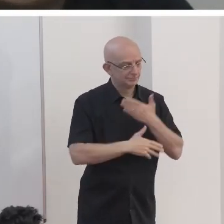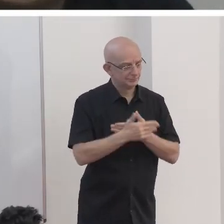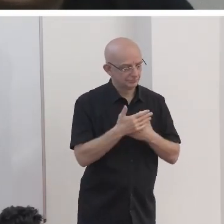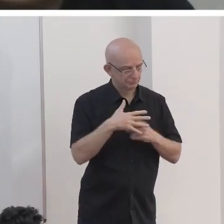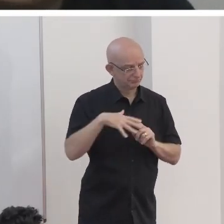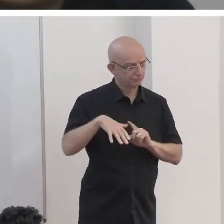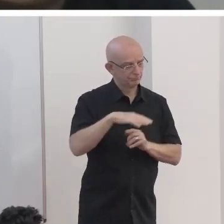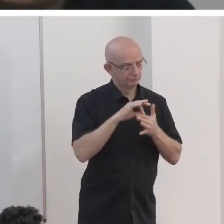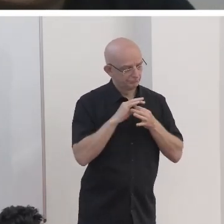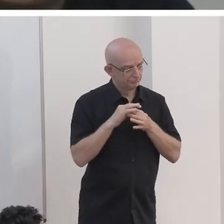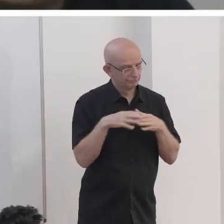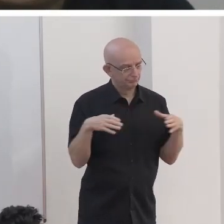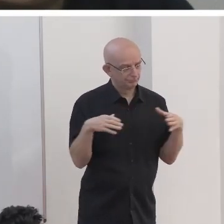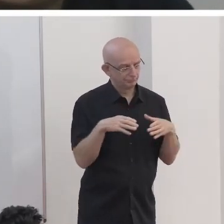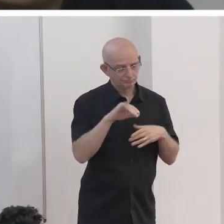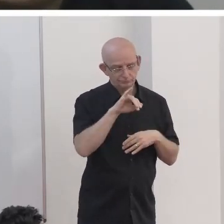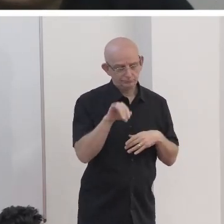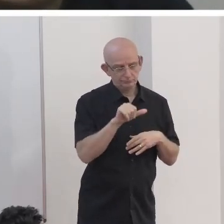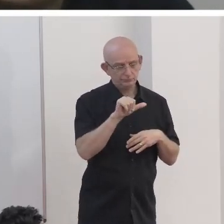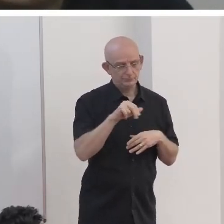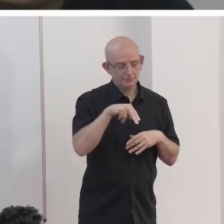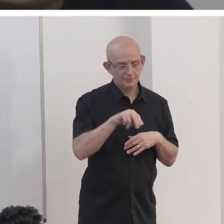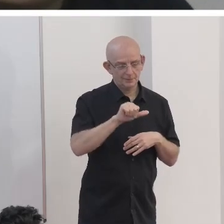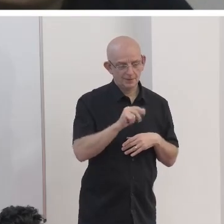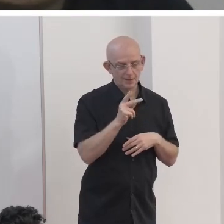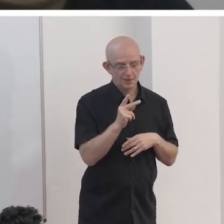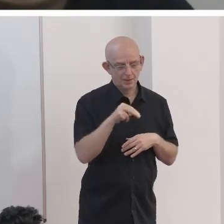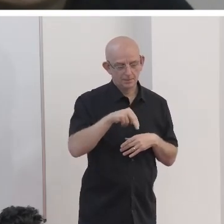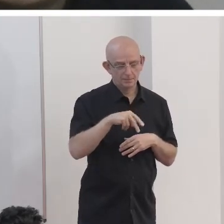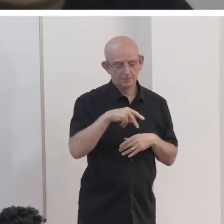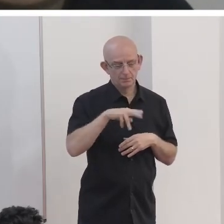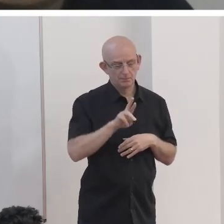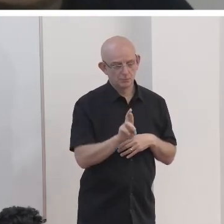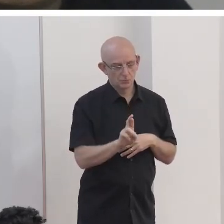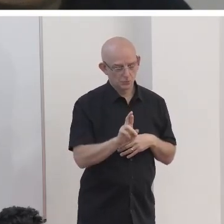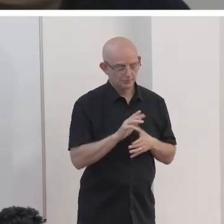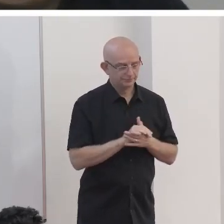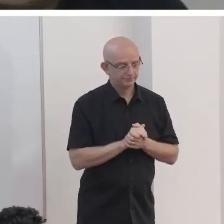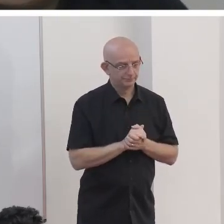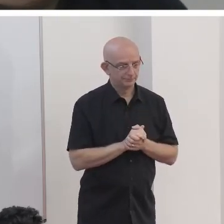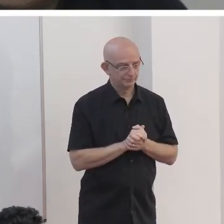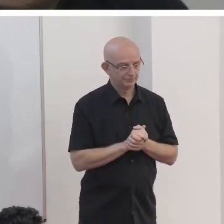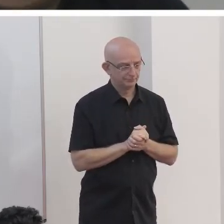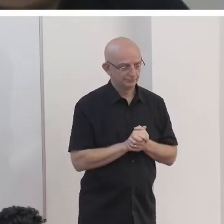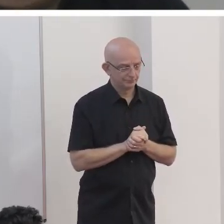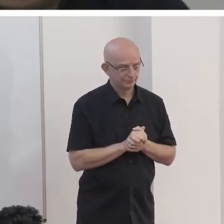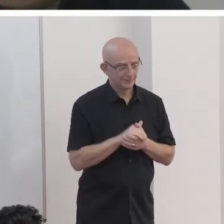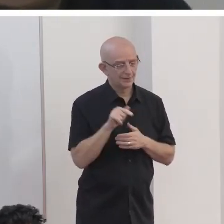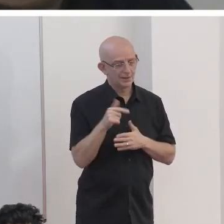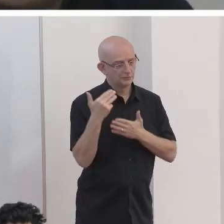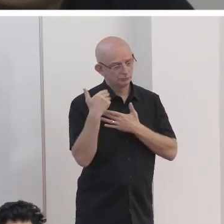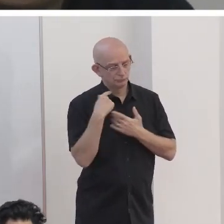And in sector of access to justice, also I have done lots of advocacy work. That much experience I do